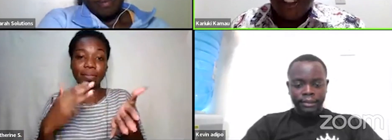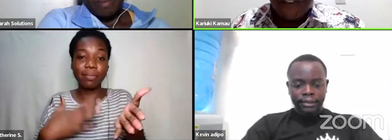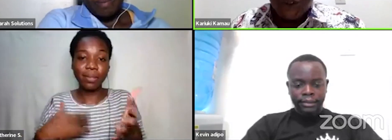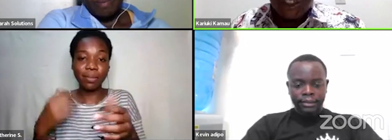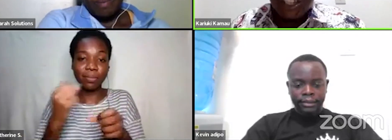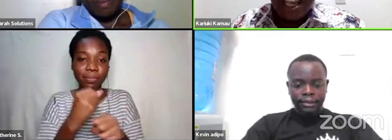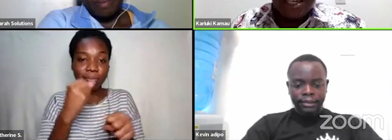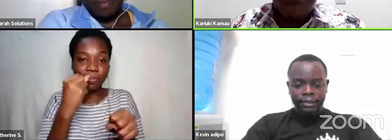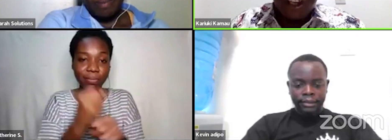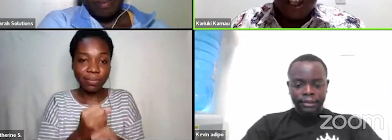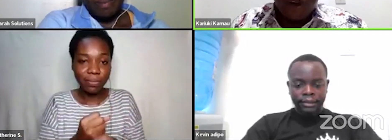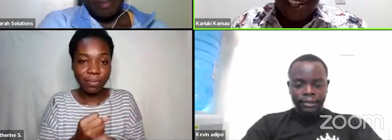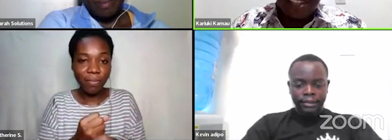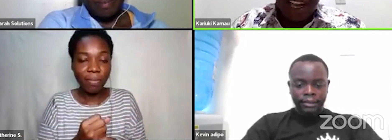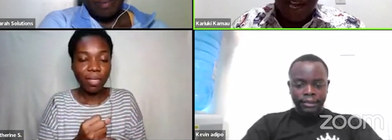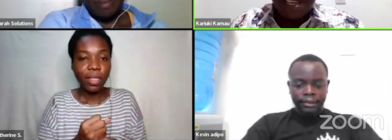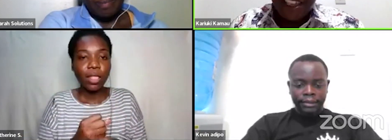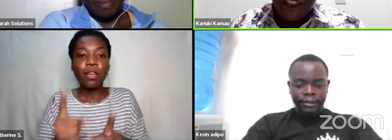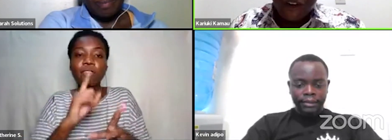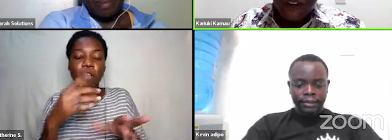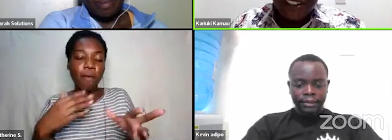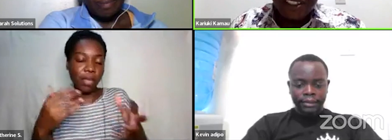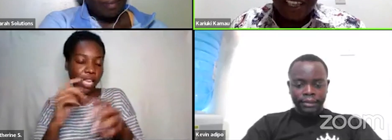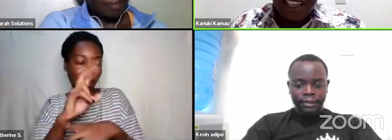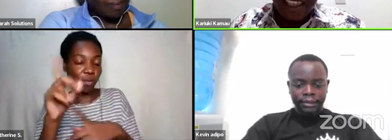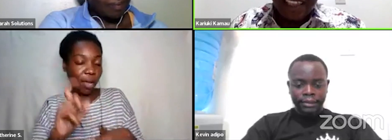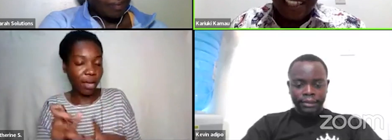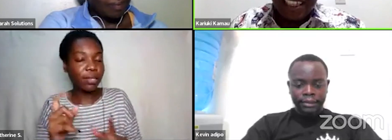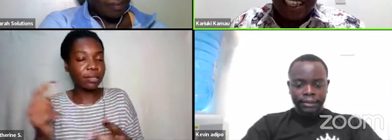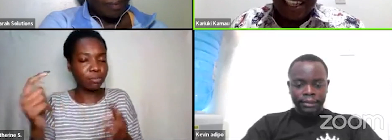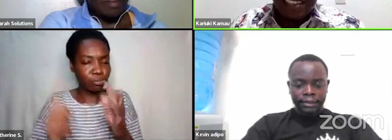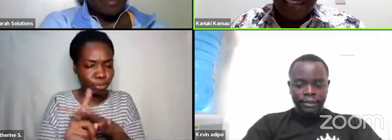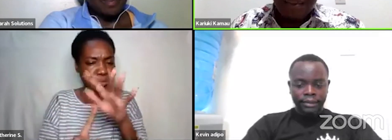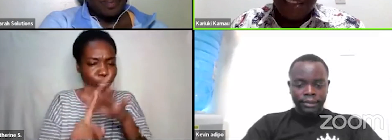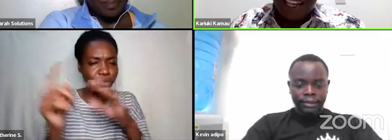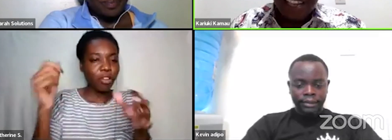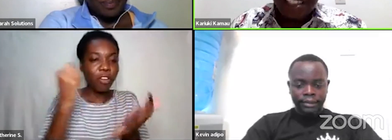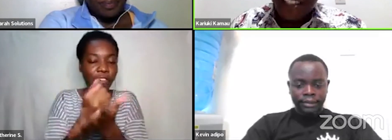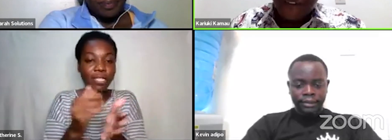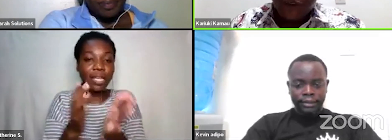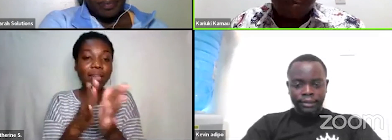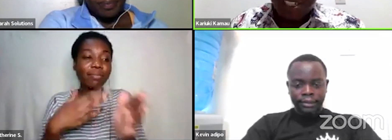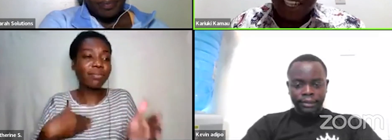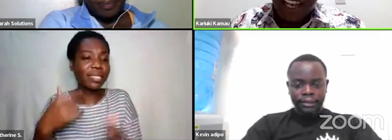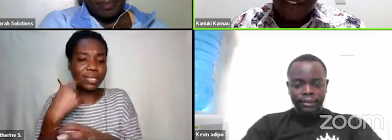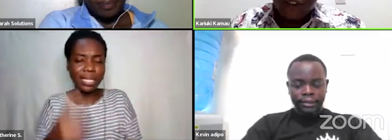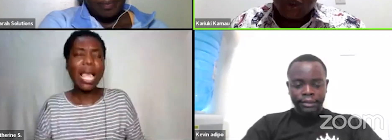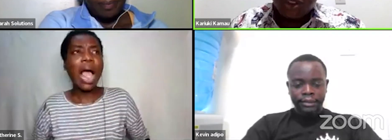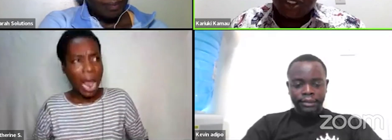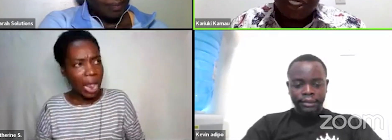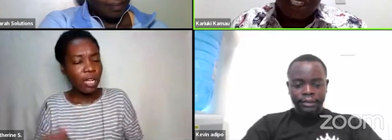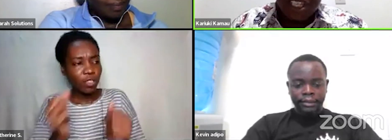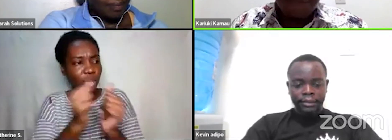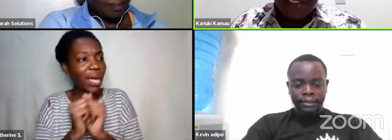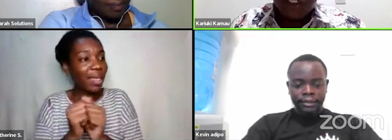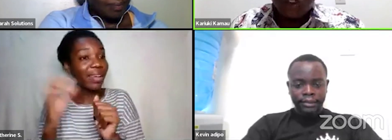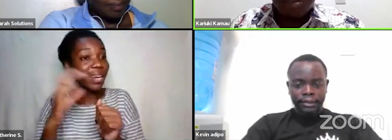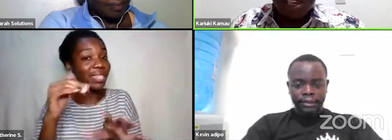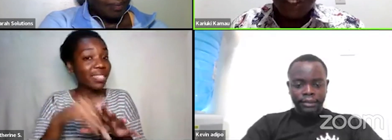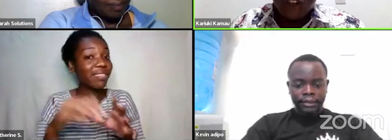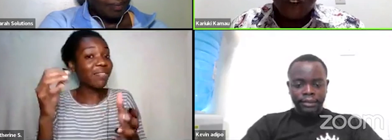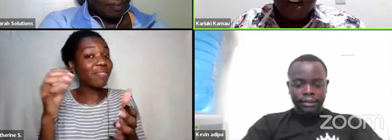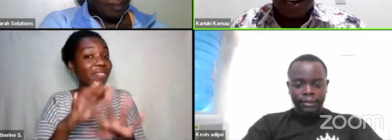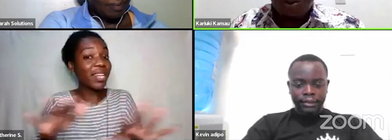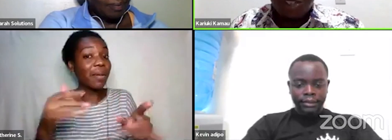supposed to be in the field and more inquiries are coming in the office. That I realize I am with the client in the field, but I have to keep